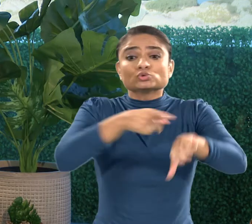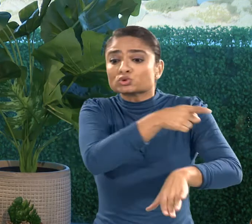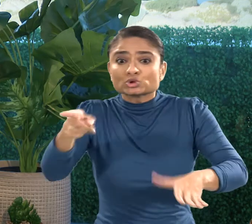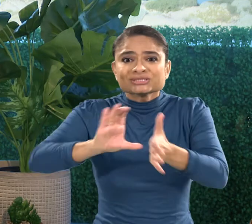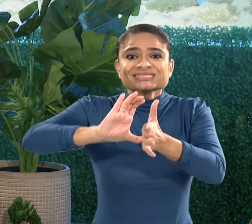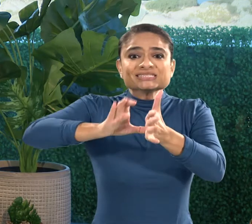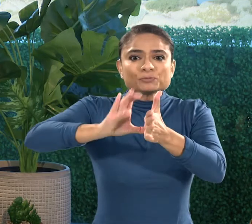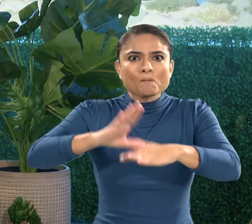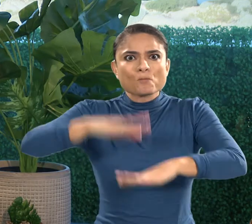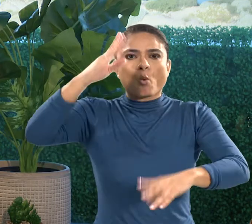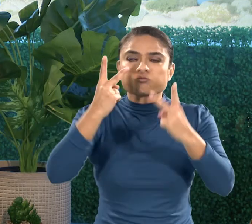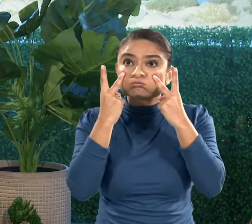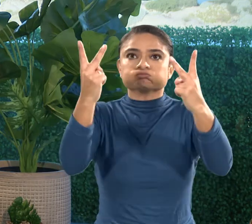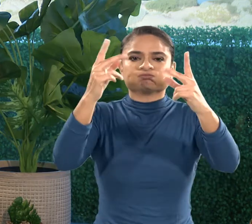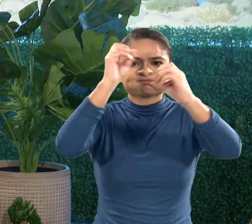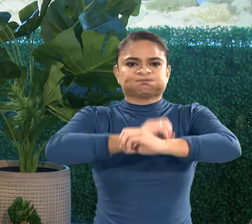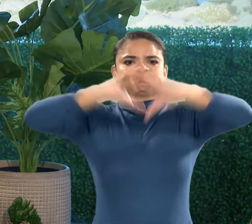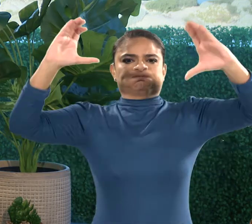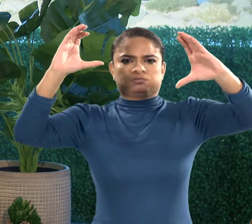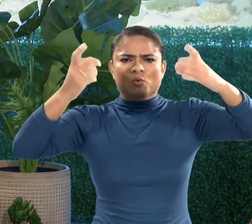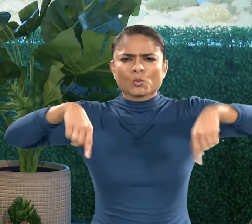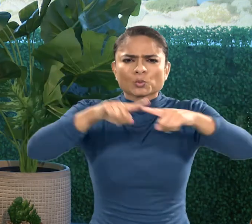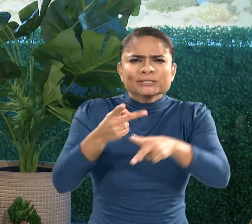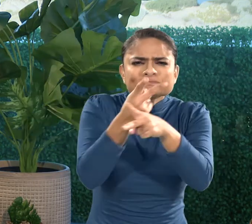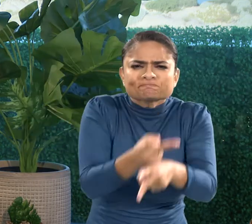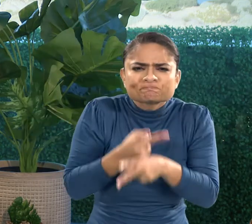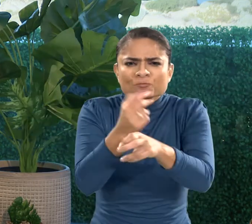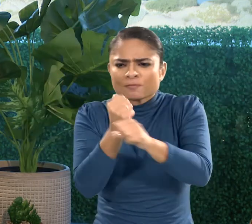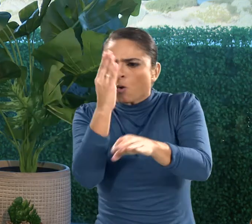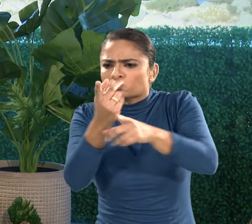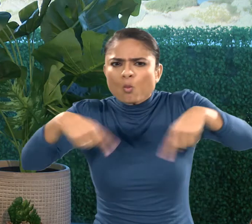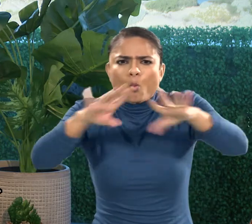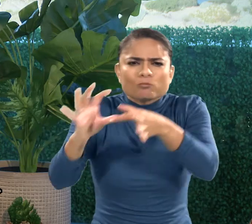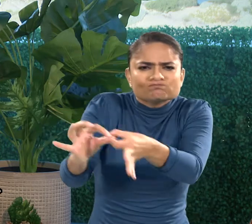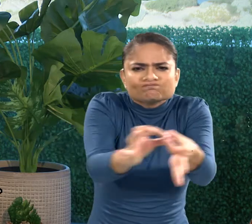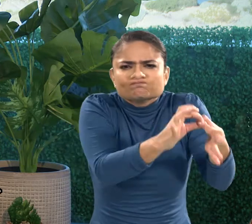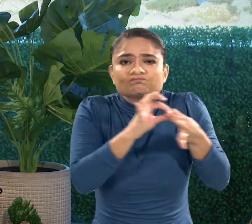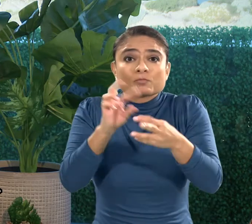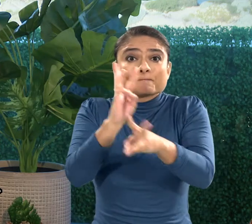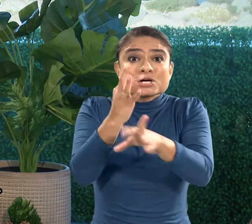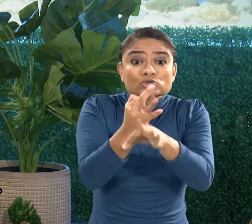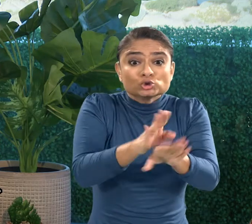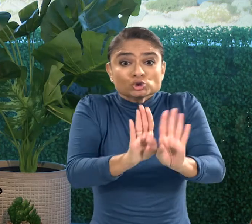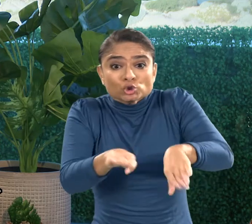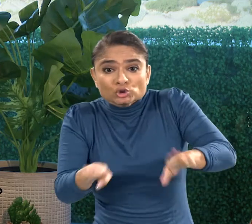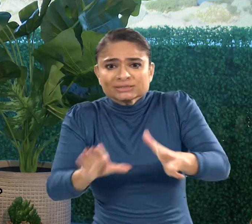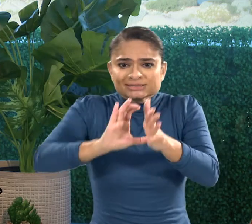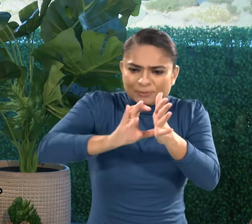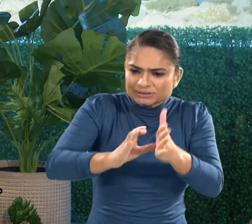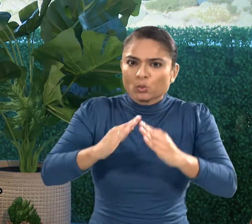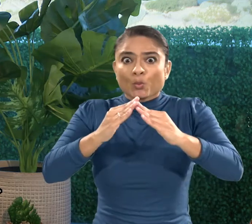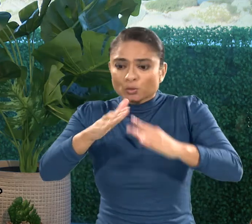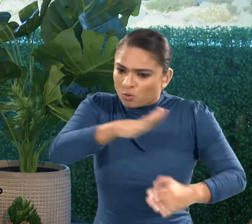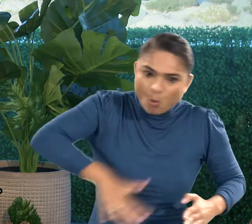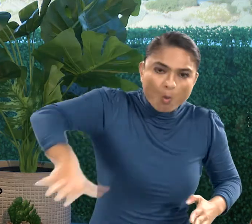om hulle kinders met gestremdhede sigbaar te maak en om 'n gevoel van eenheid tussen ouers van kinders met gestremdhede en